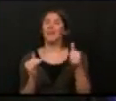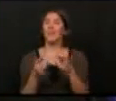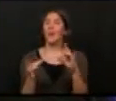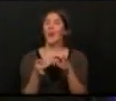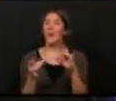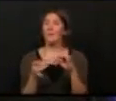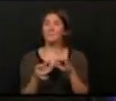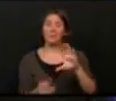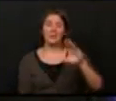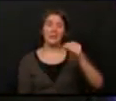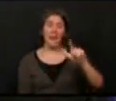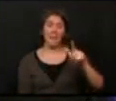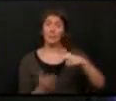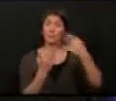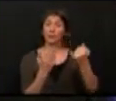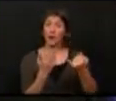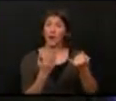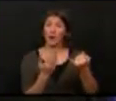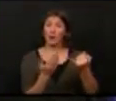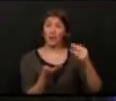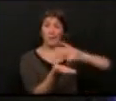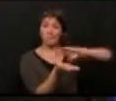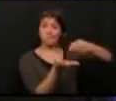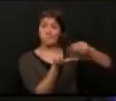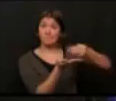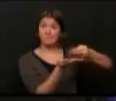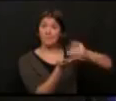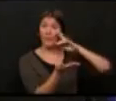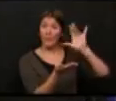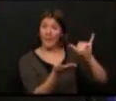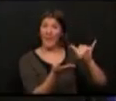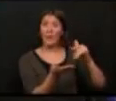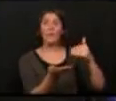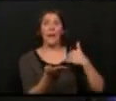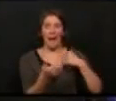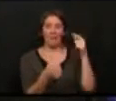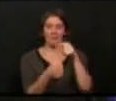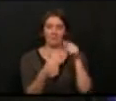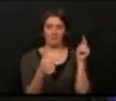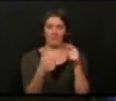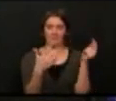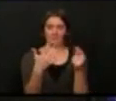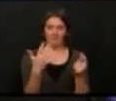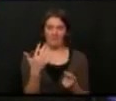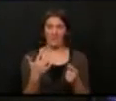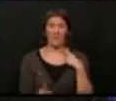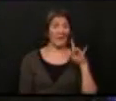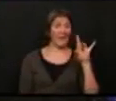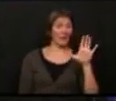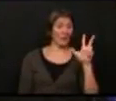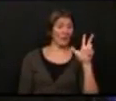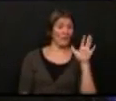there certainly is, as David pointed out, there are good reasons to spend more on capital than the $835,000 which